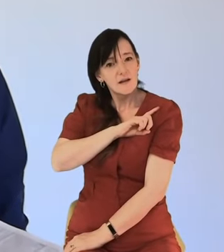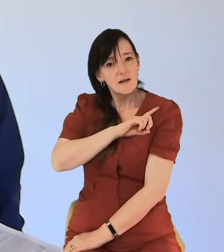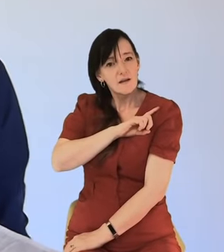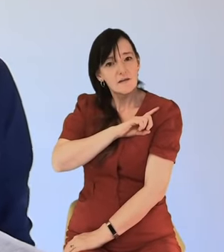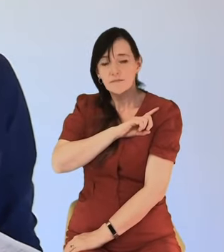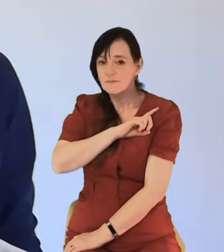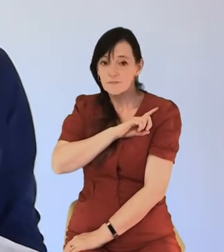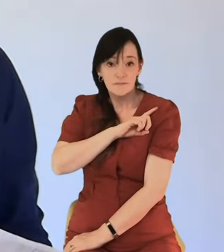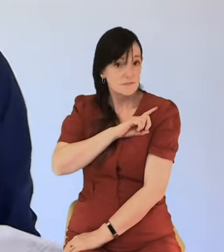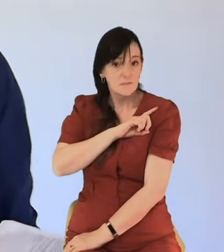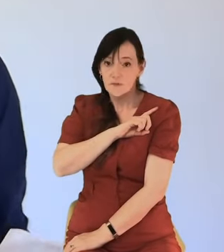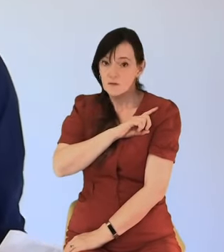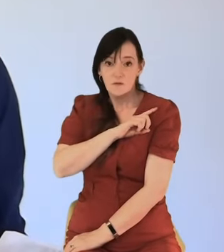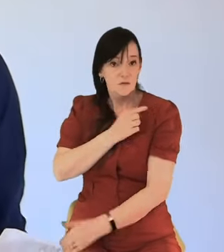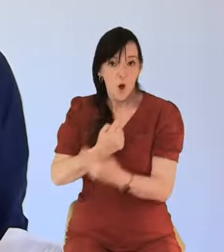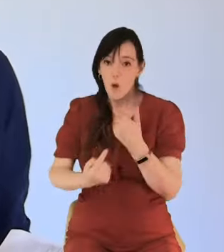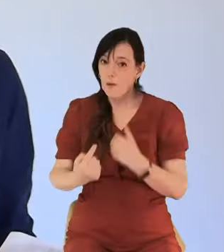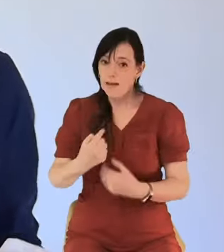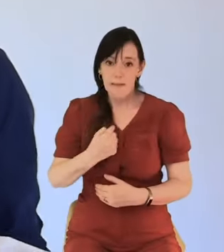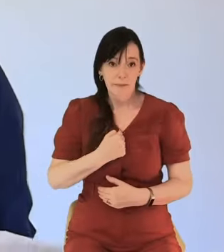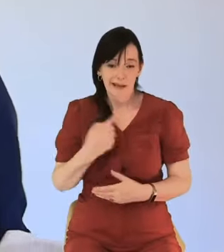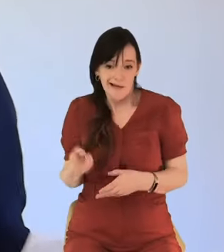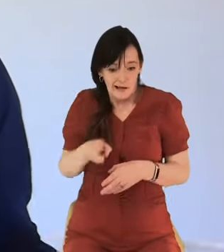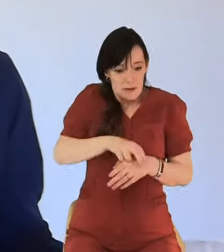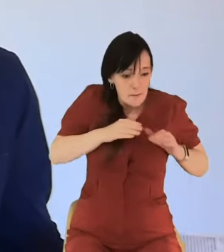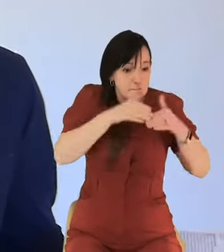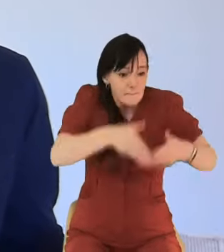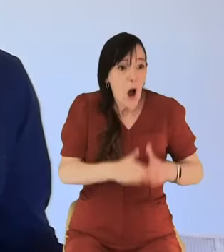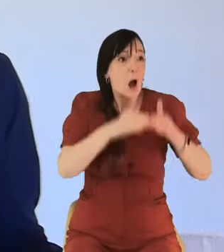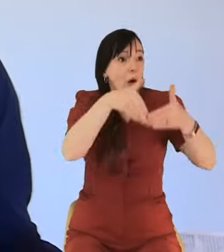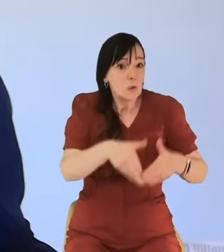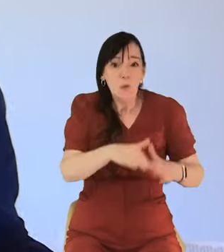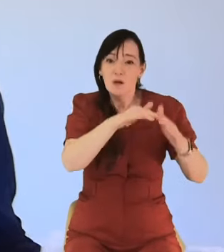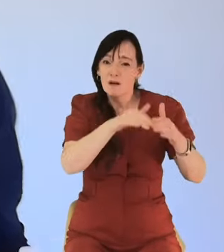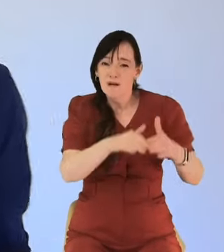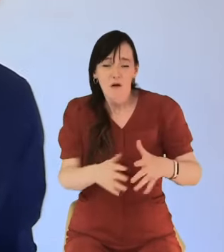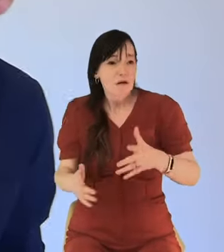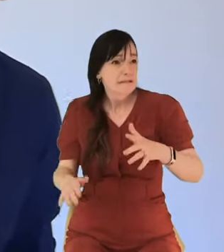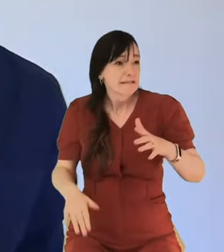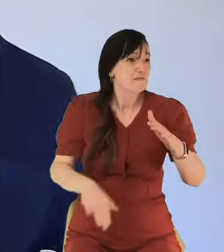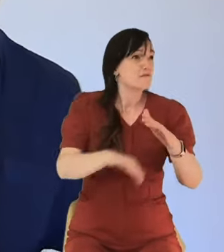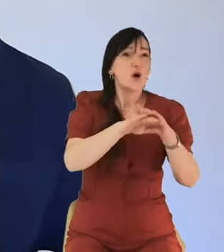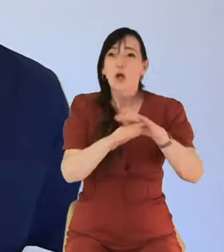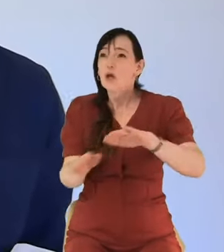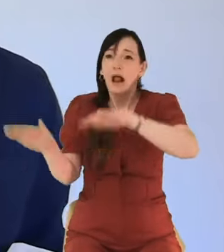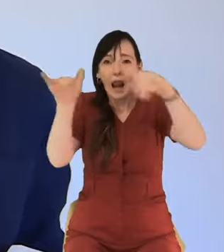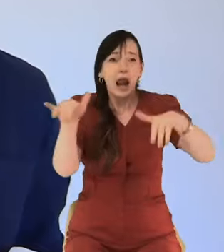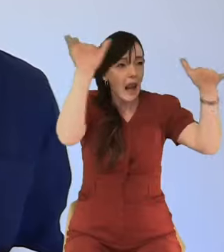Because it's not just me in my small boat on this big sea awash with lies. Why are we going to be